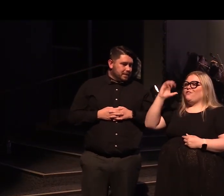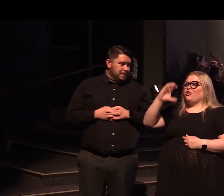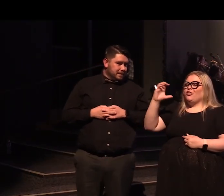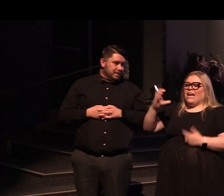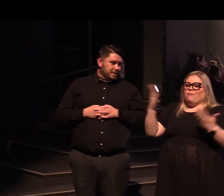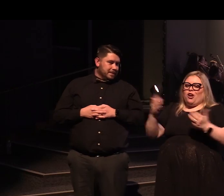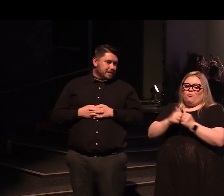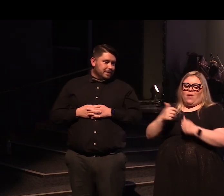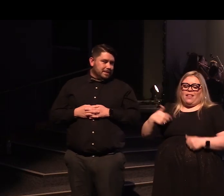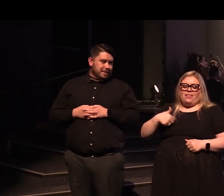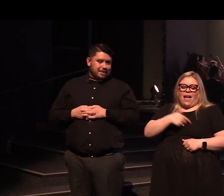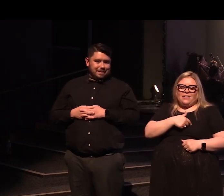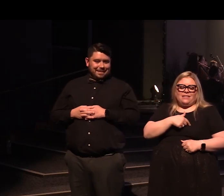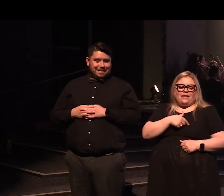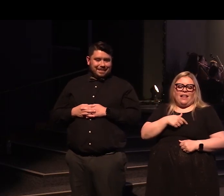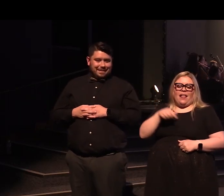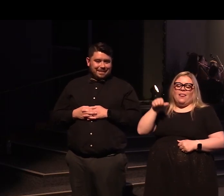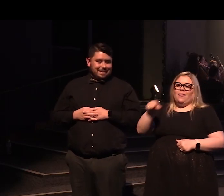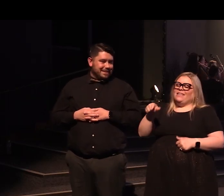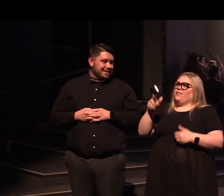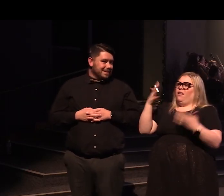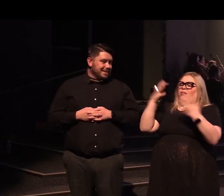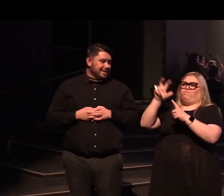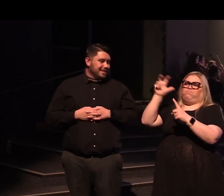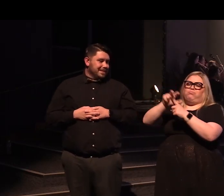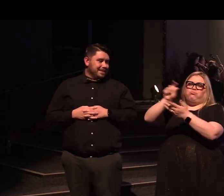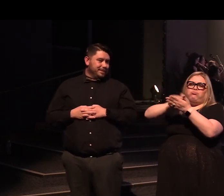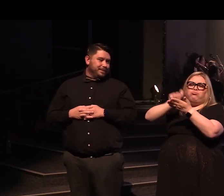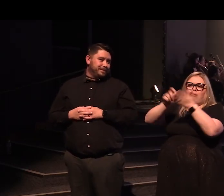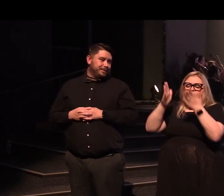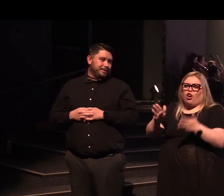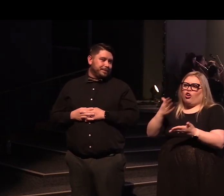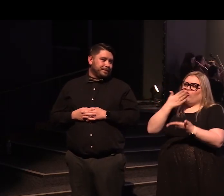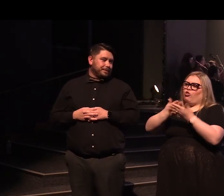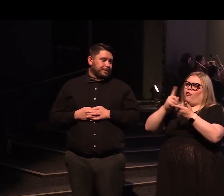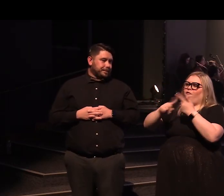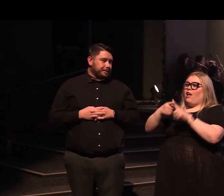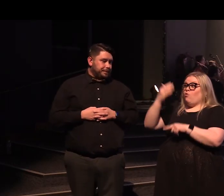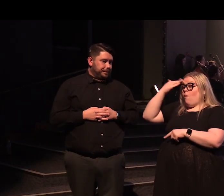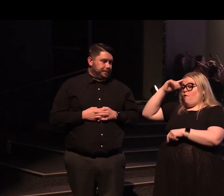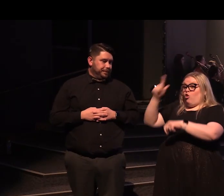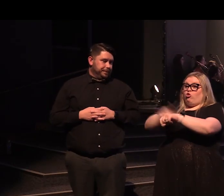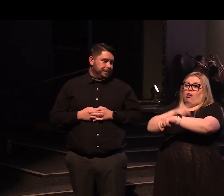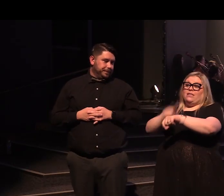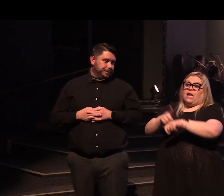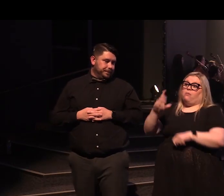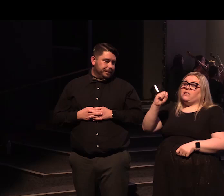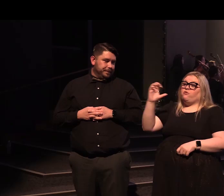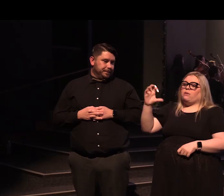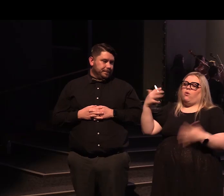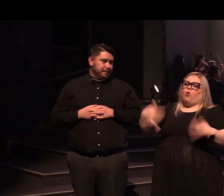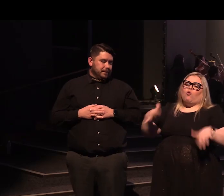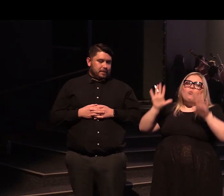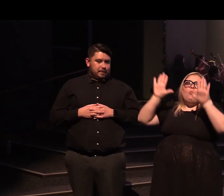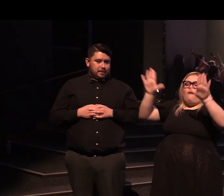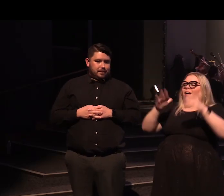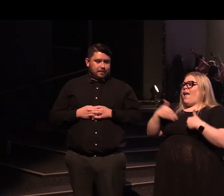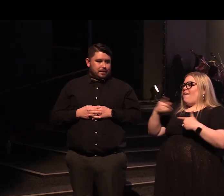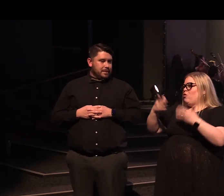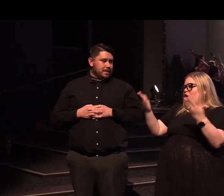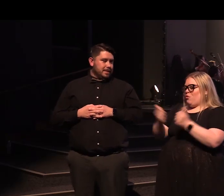with us. Steven's such an epic songwriter and such a great friend. I've known him for a long, long time. Steven, it's wonderful to have you here with